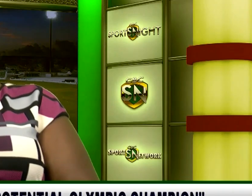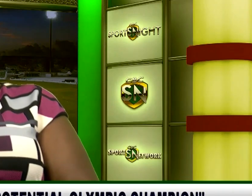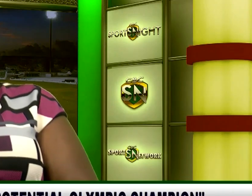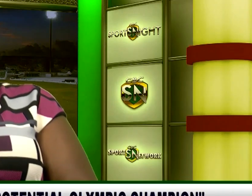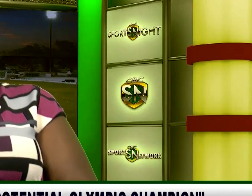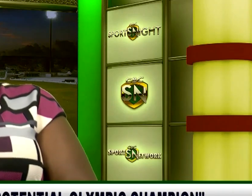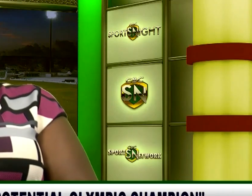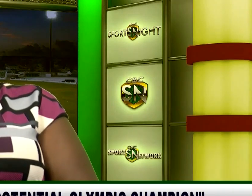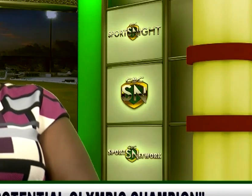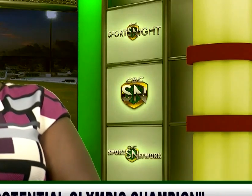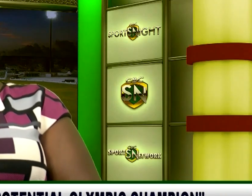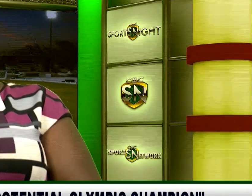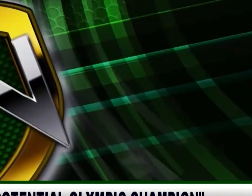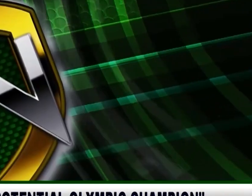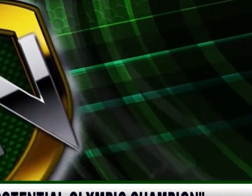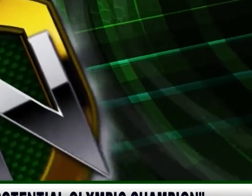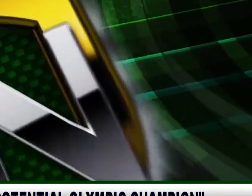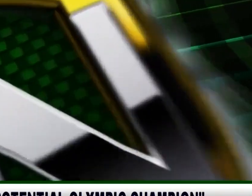future.